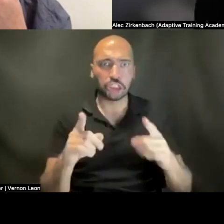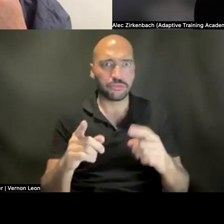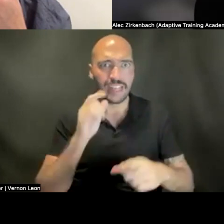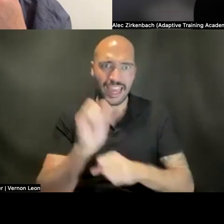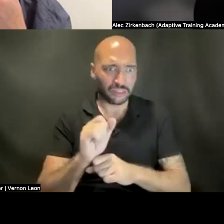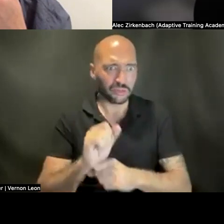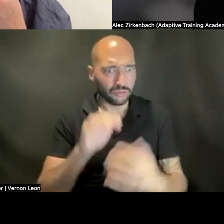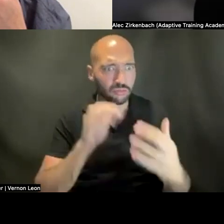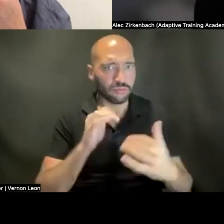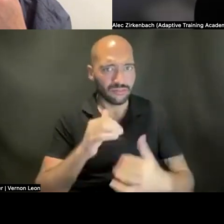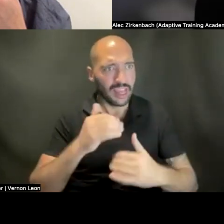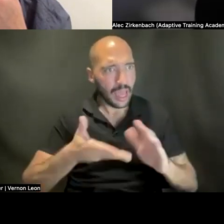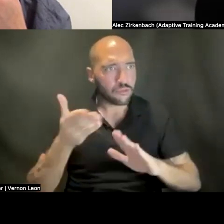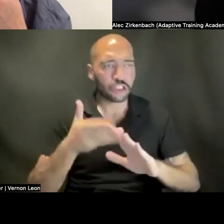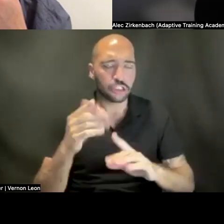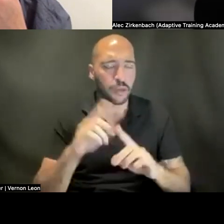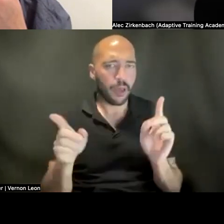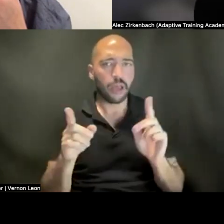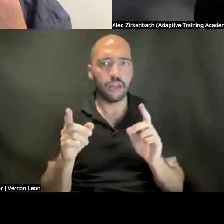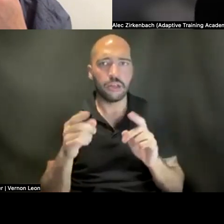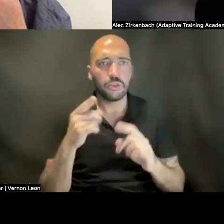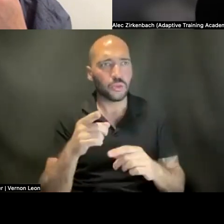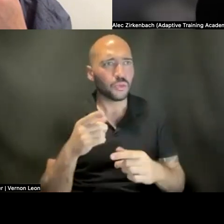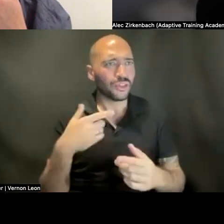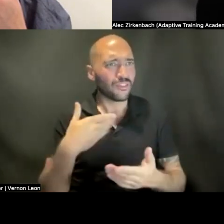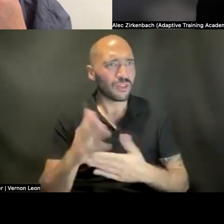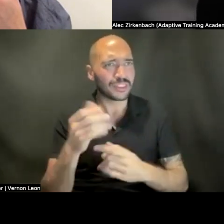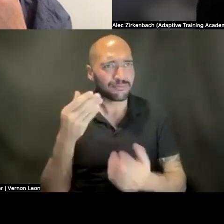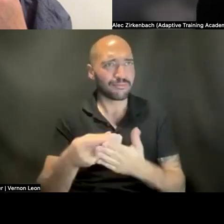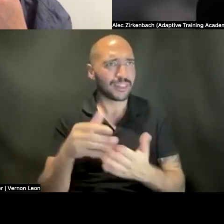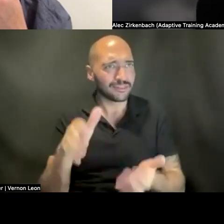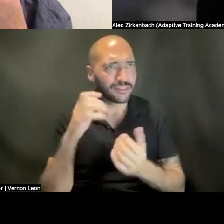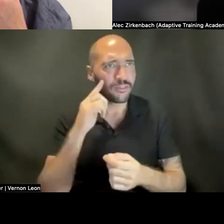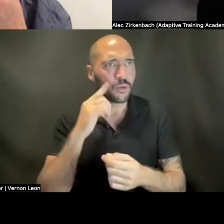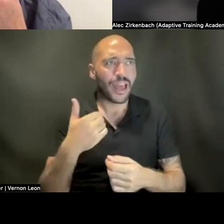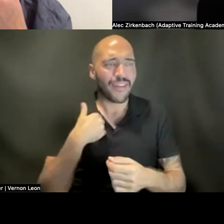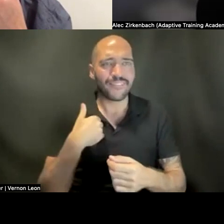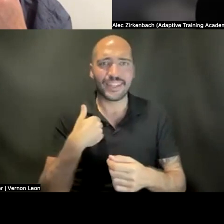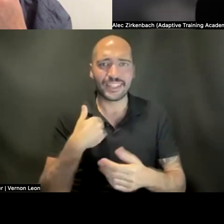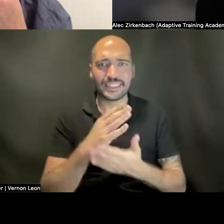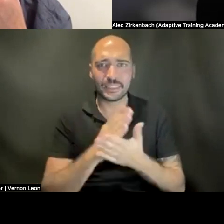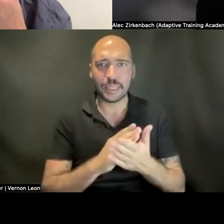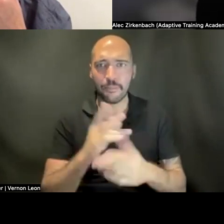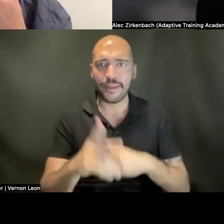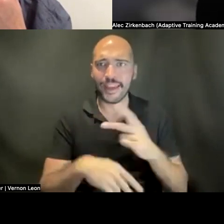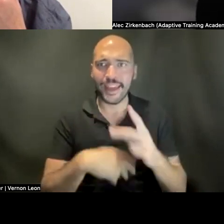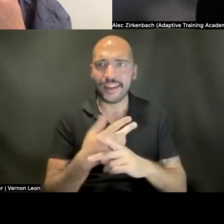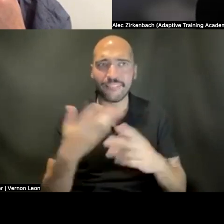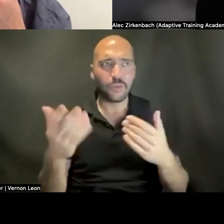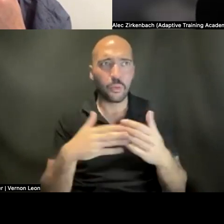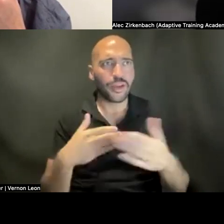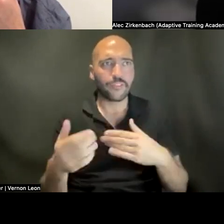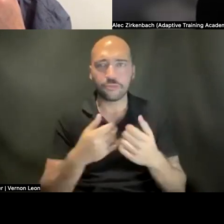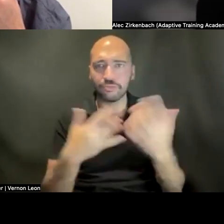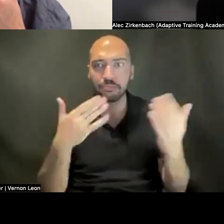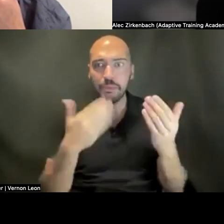that, like, you're entitled to get compensation for having some type of whatever it may be. And it may not